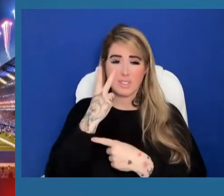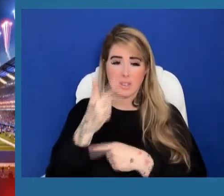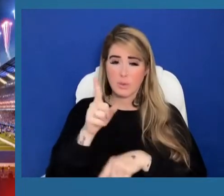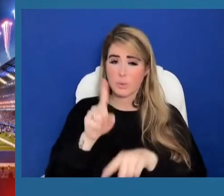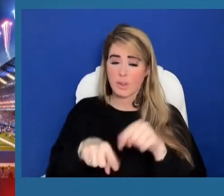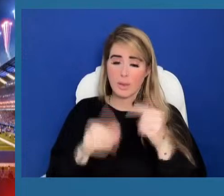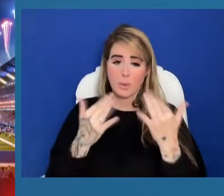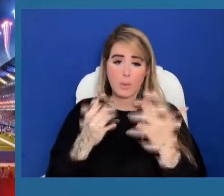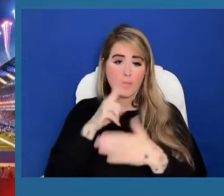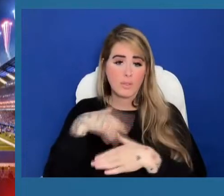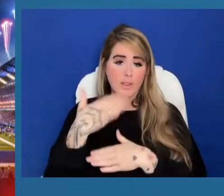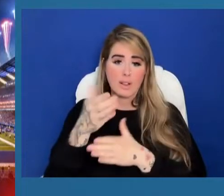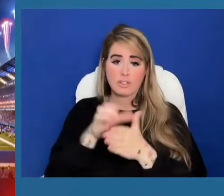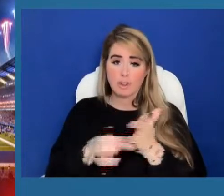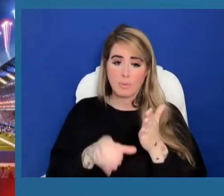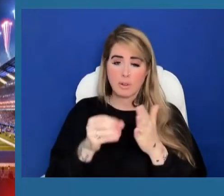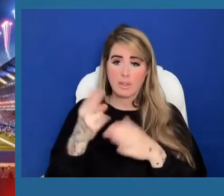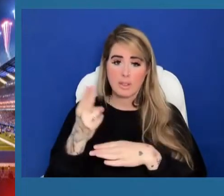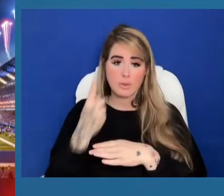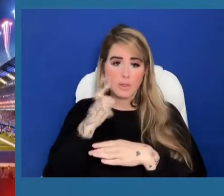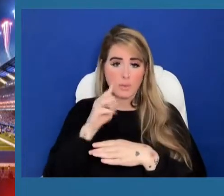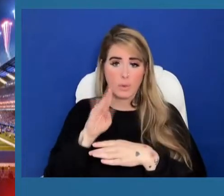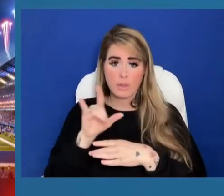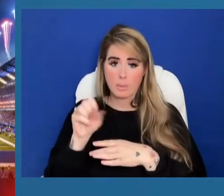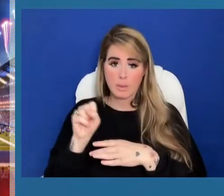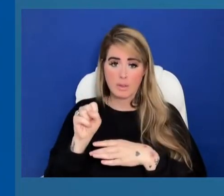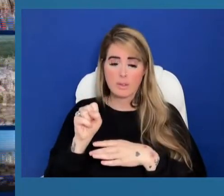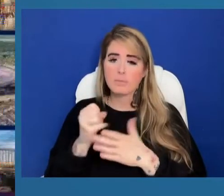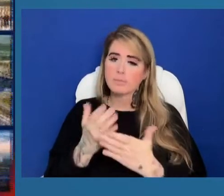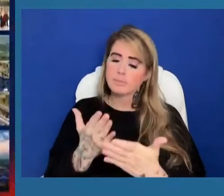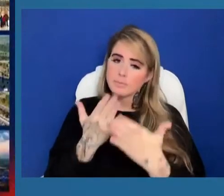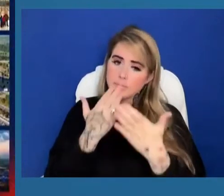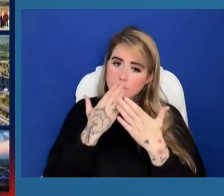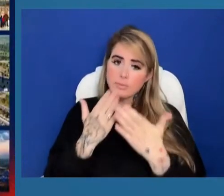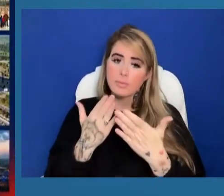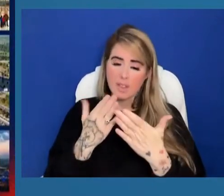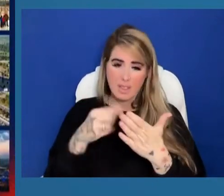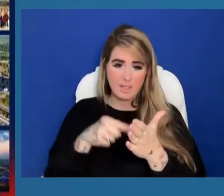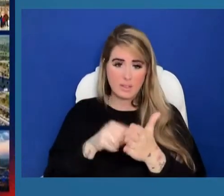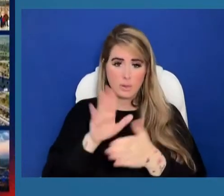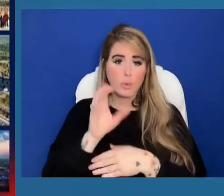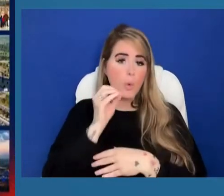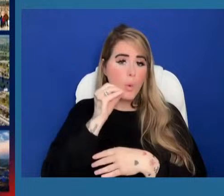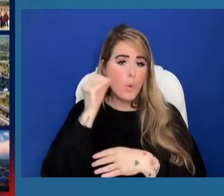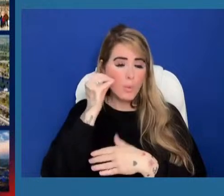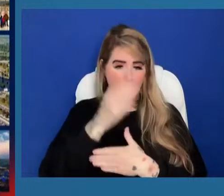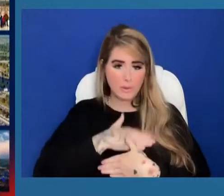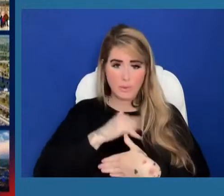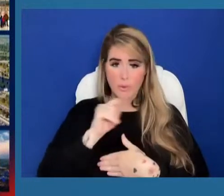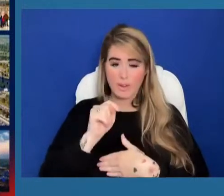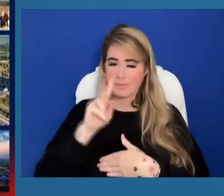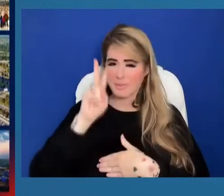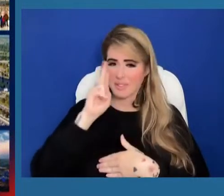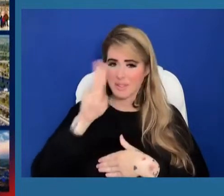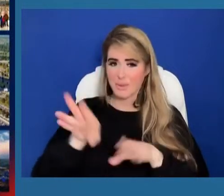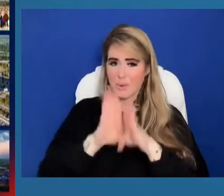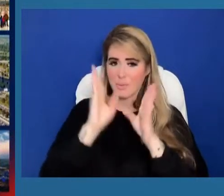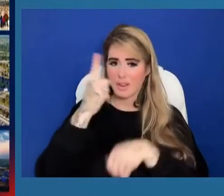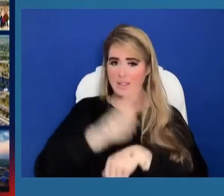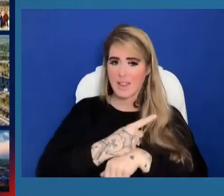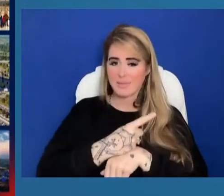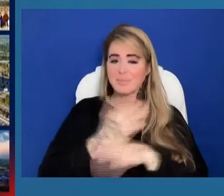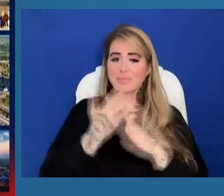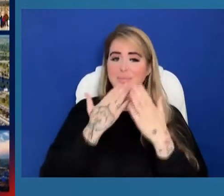next chapter in the history of the Buffalo Bills. So thank you. This is your home. Enjoy it, and I'll see you on opening day. Thank